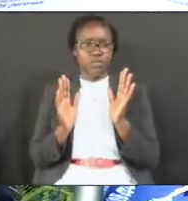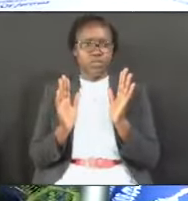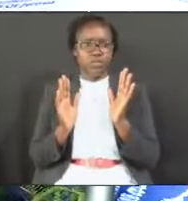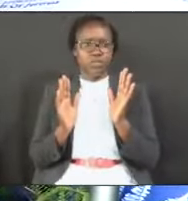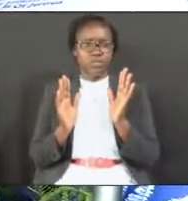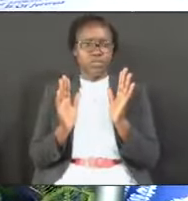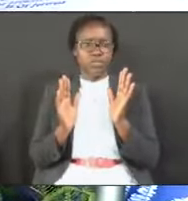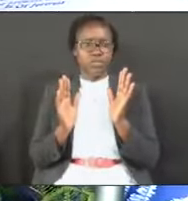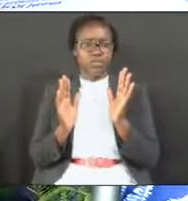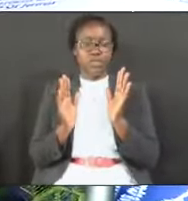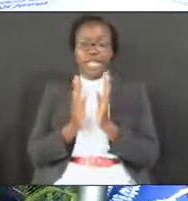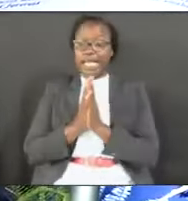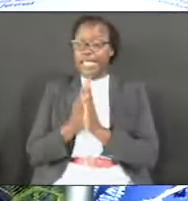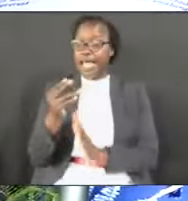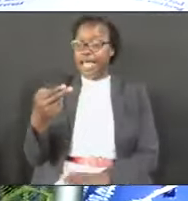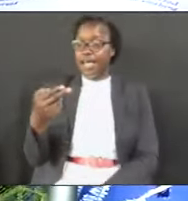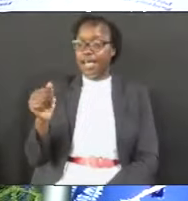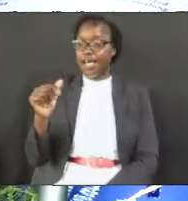And Hagar